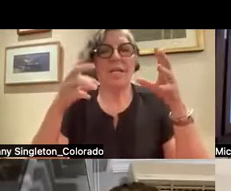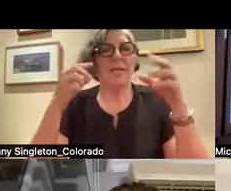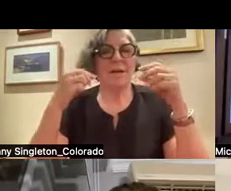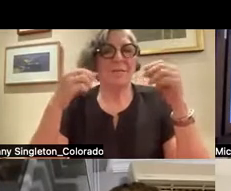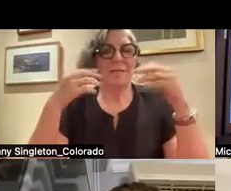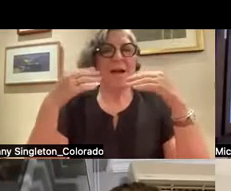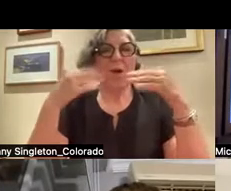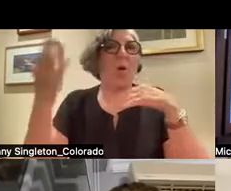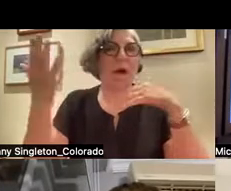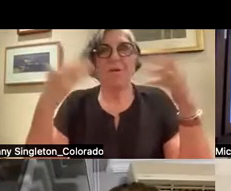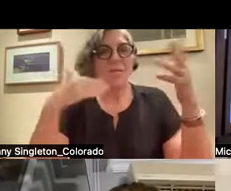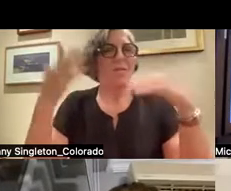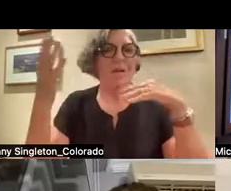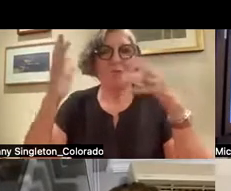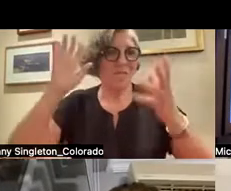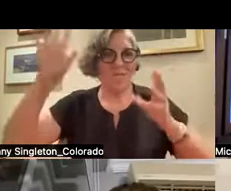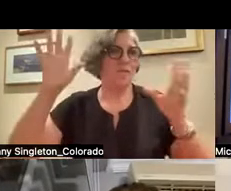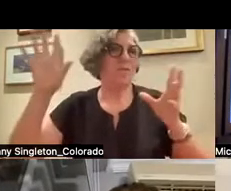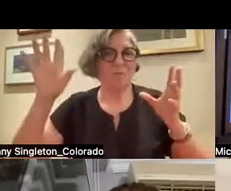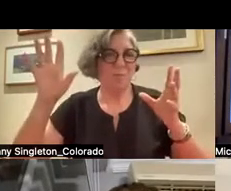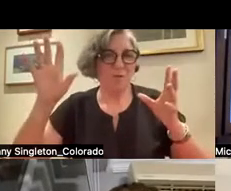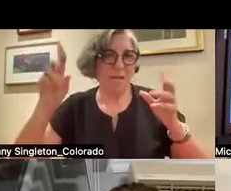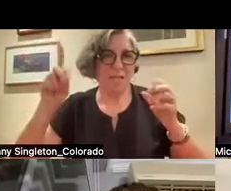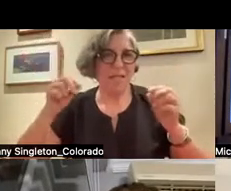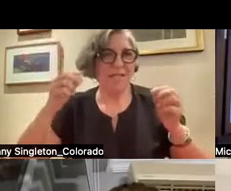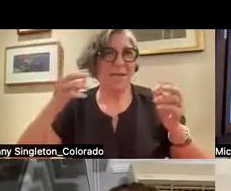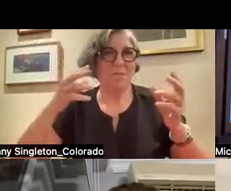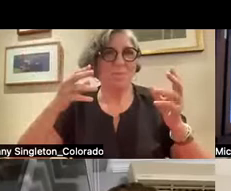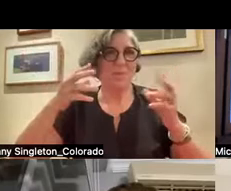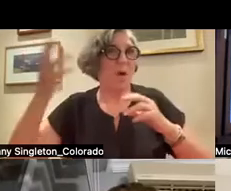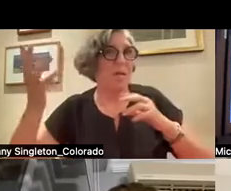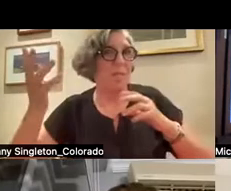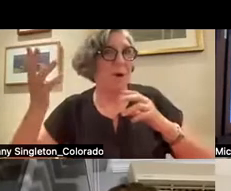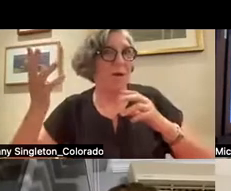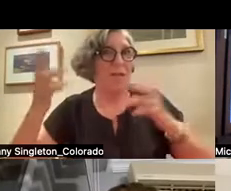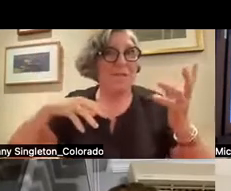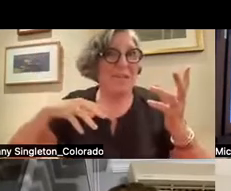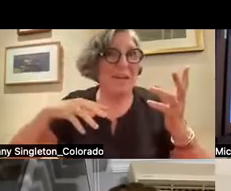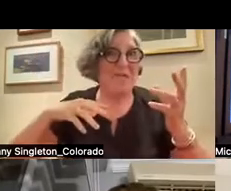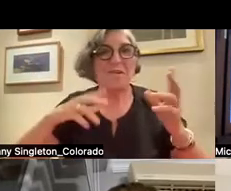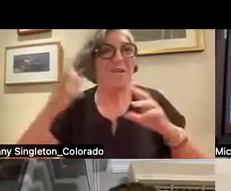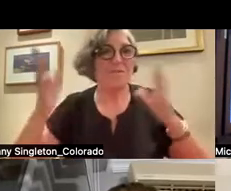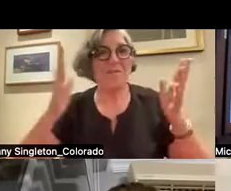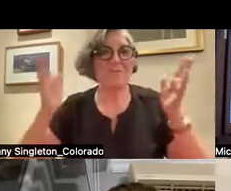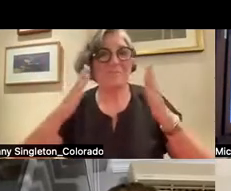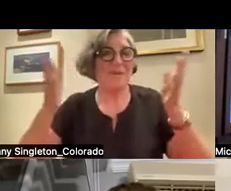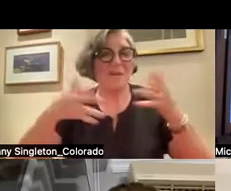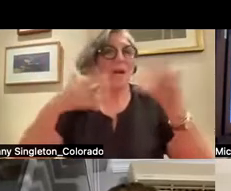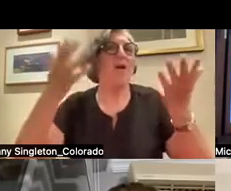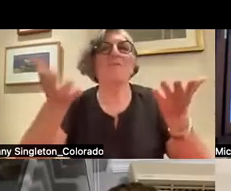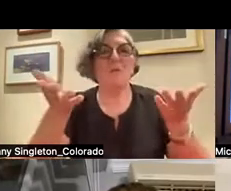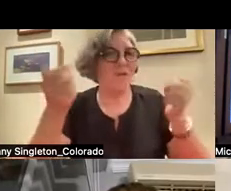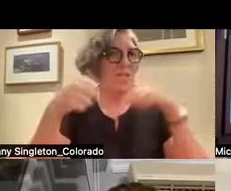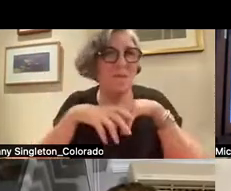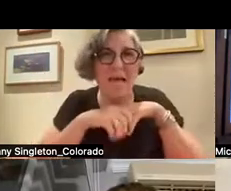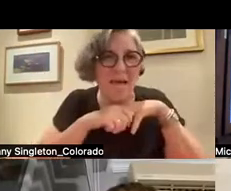on acquiring 2 languages in 2 different modalities. Like, does one come earlier than the other, or do you know, and all